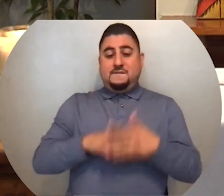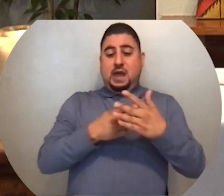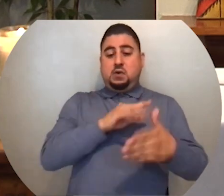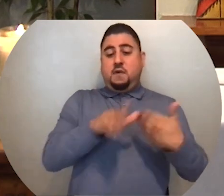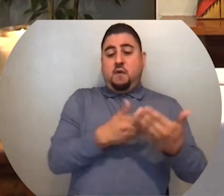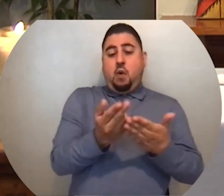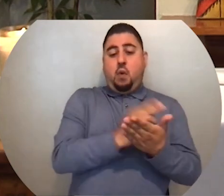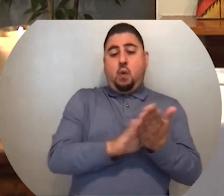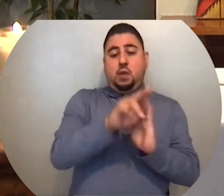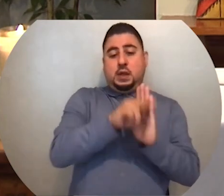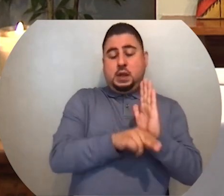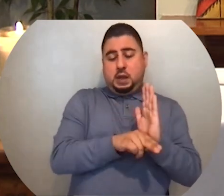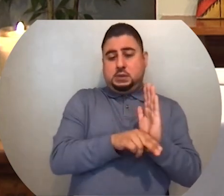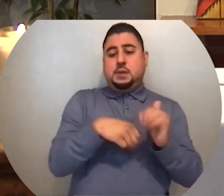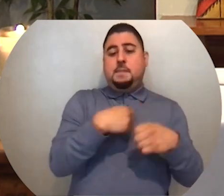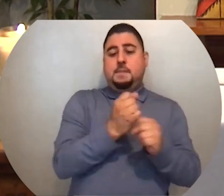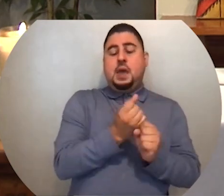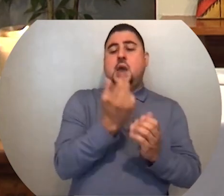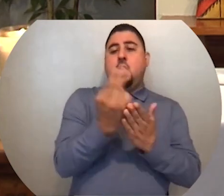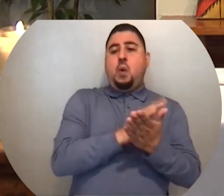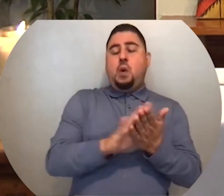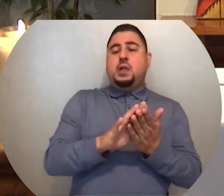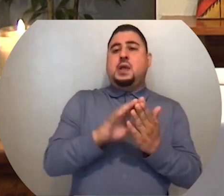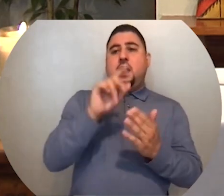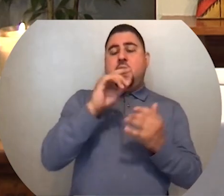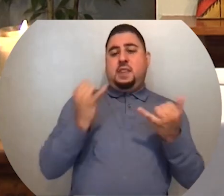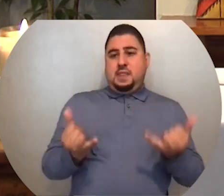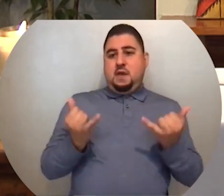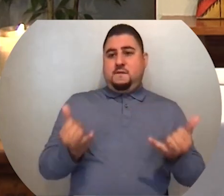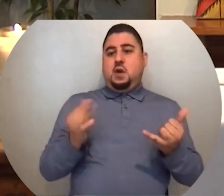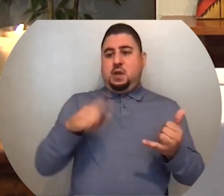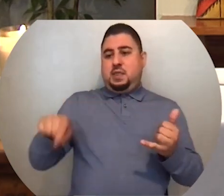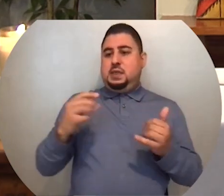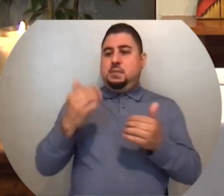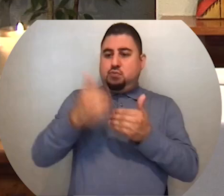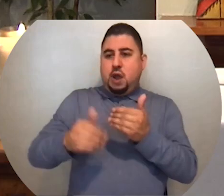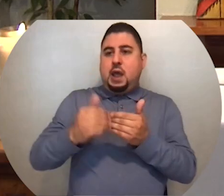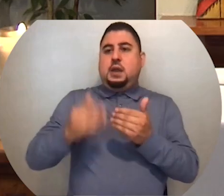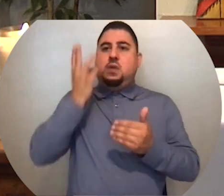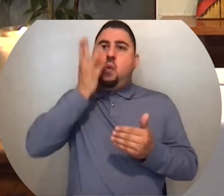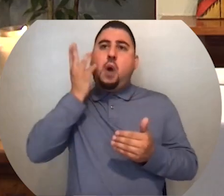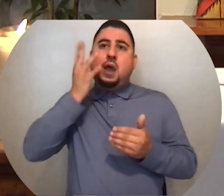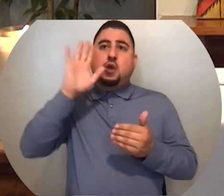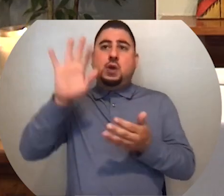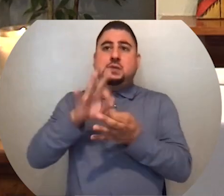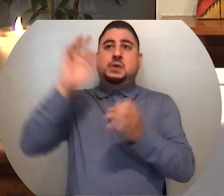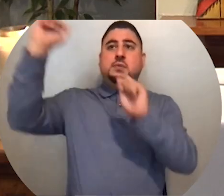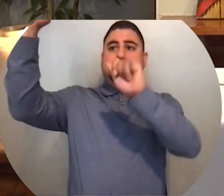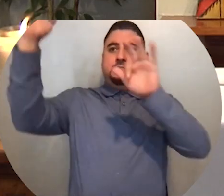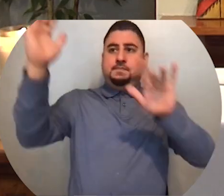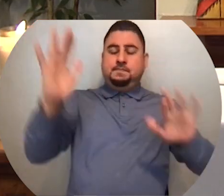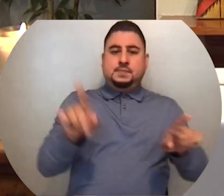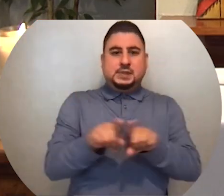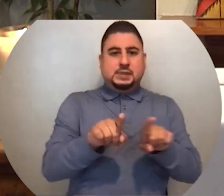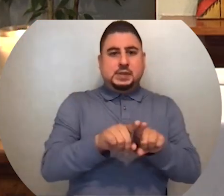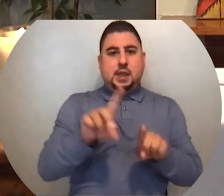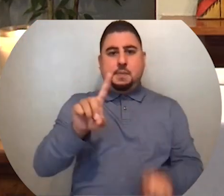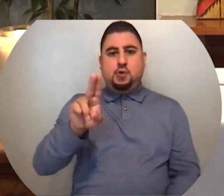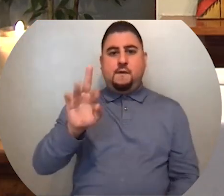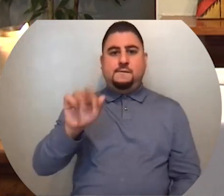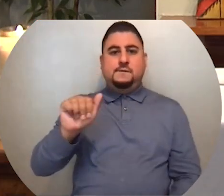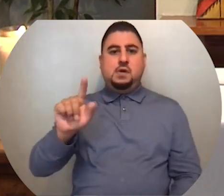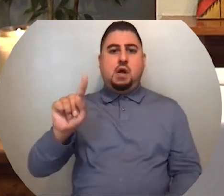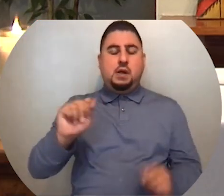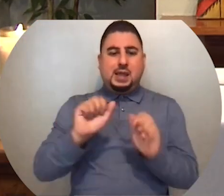fount of all holiness. Make holy, therefore, these gifts, we pray, by sending down your spirit upon them like the dewfall,